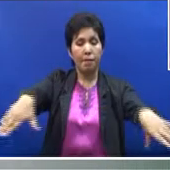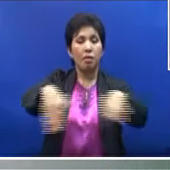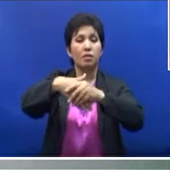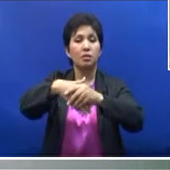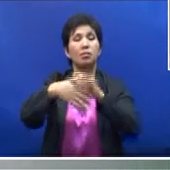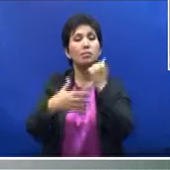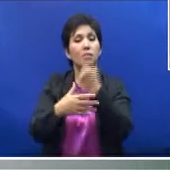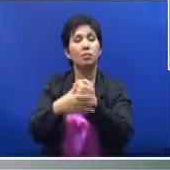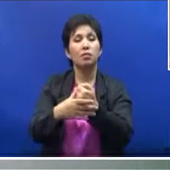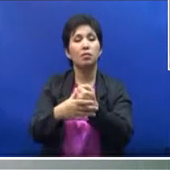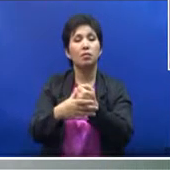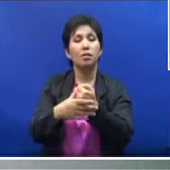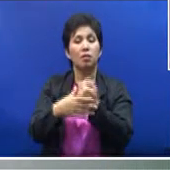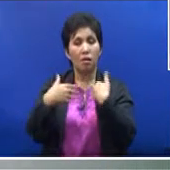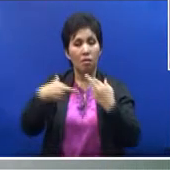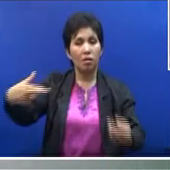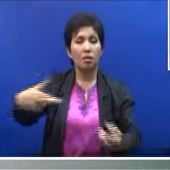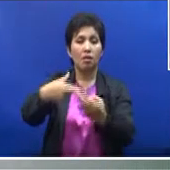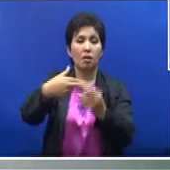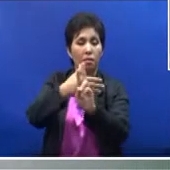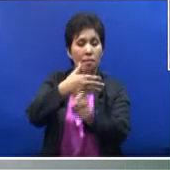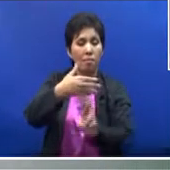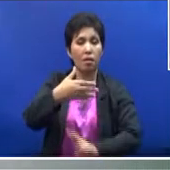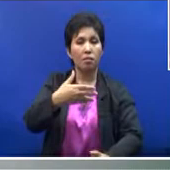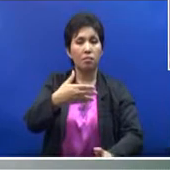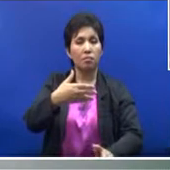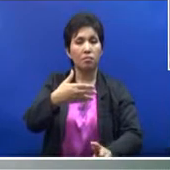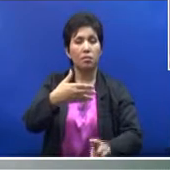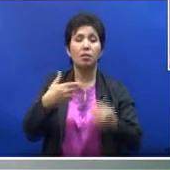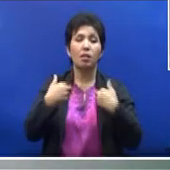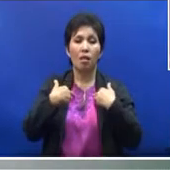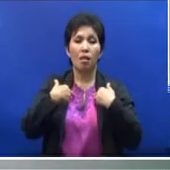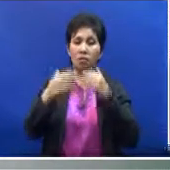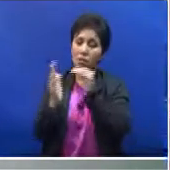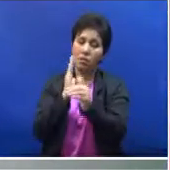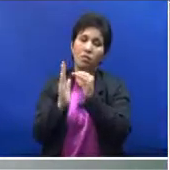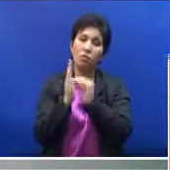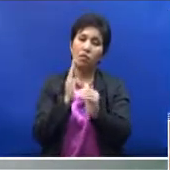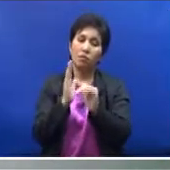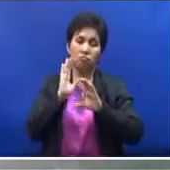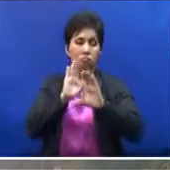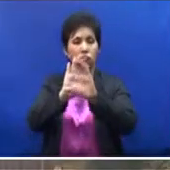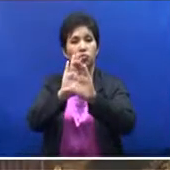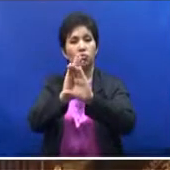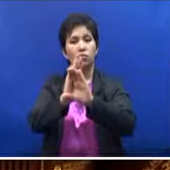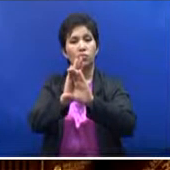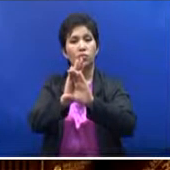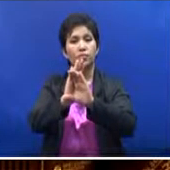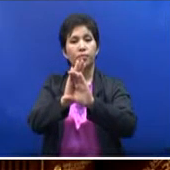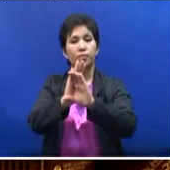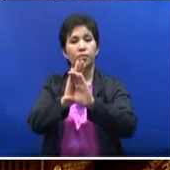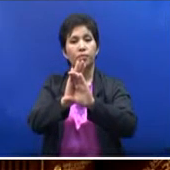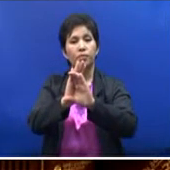Those who are related to us by blood or by birth are our consanguineal relatives. Okay, for example,